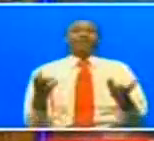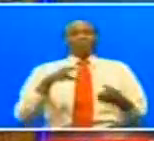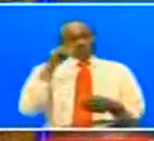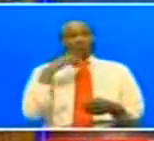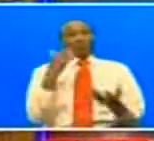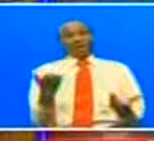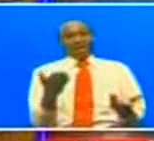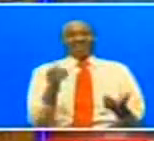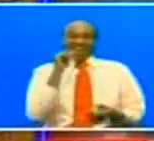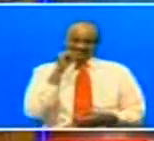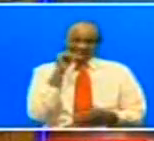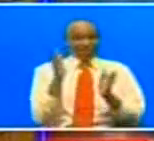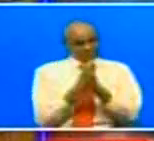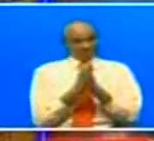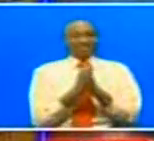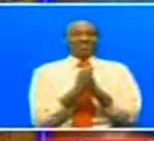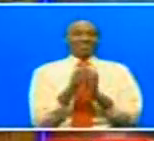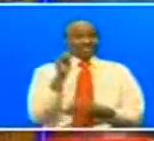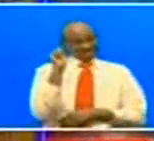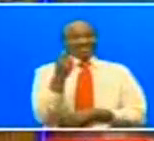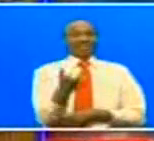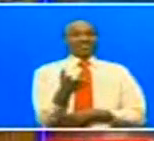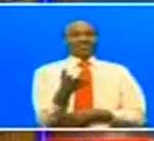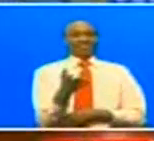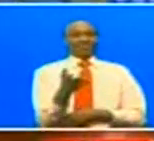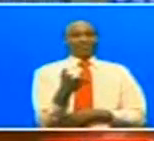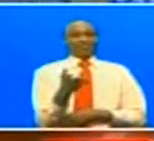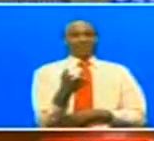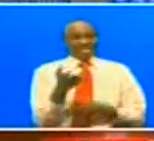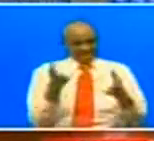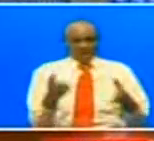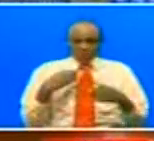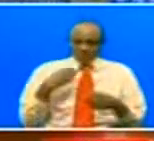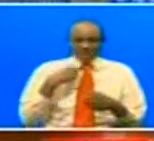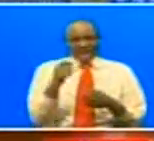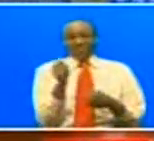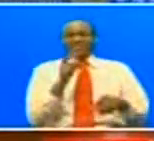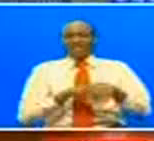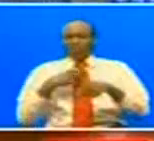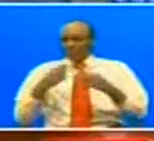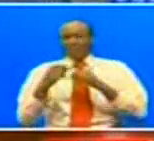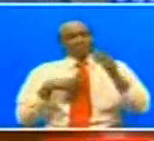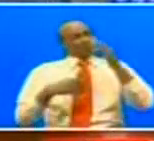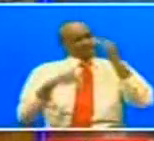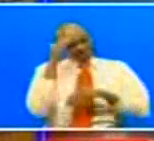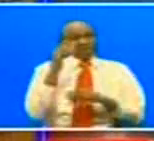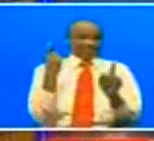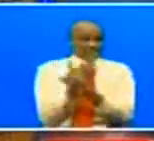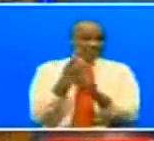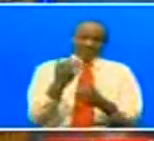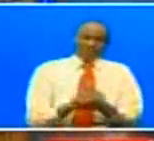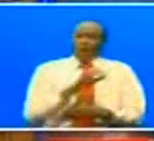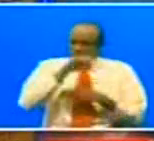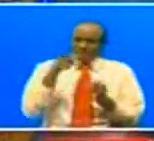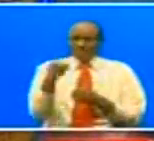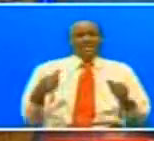College launching a staff course to help with police reform, where we were bringing experts across from our police training expertise center, Bramshill. All these